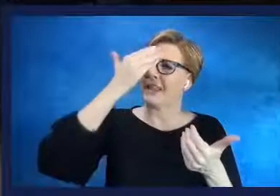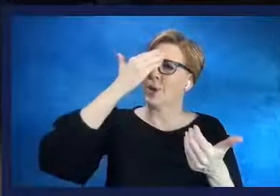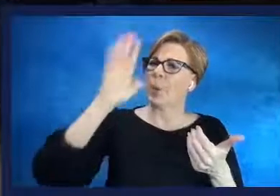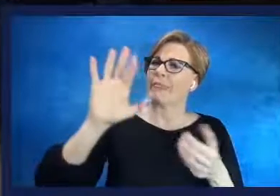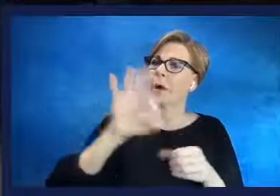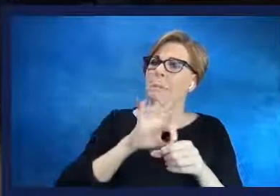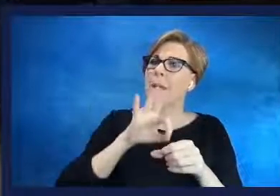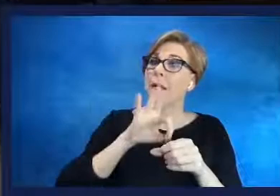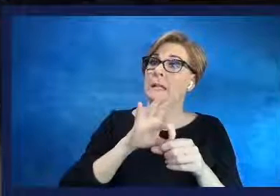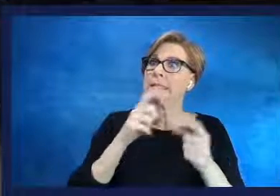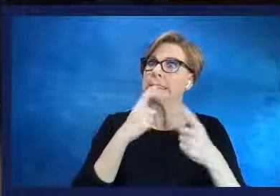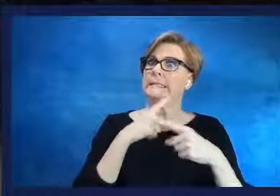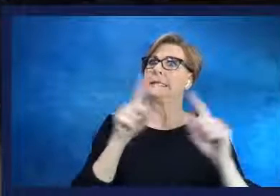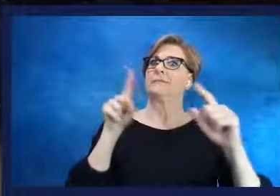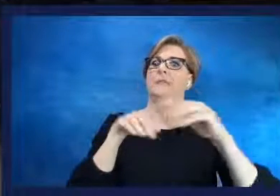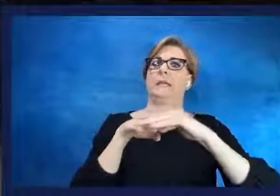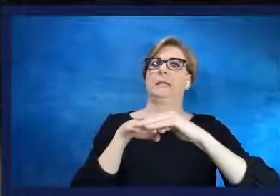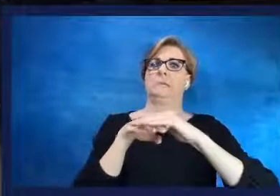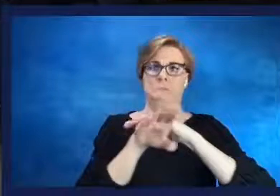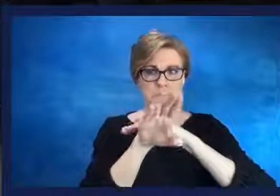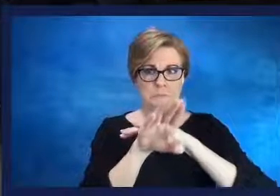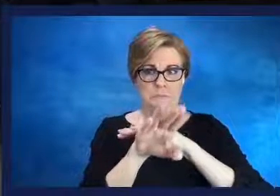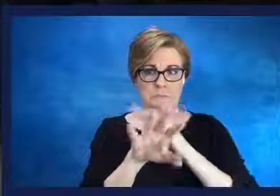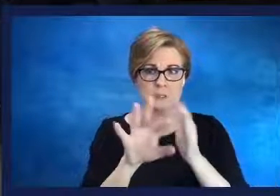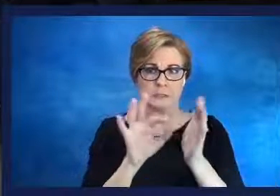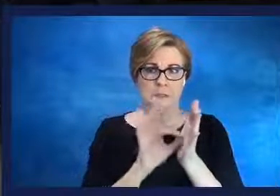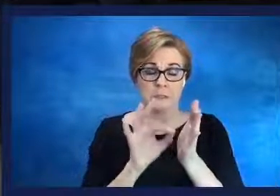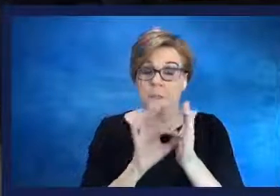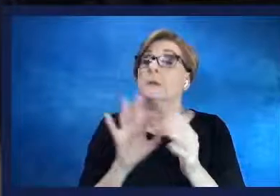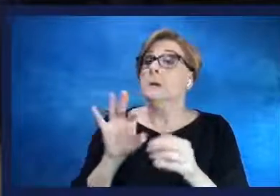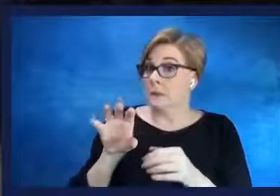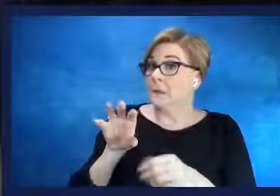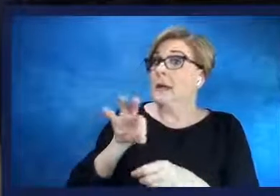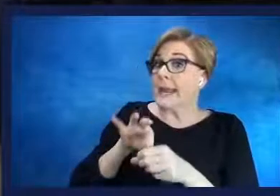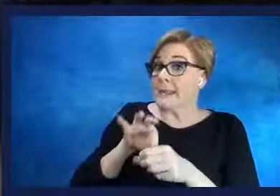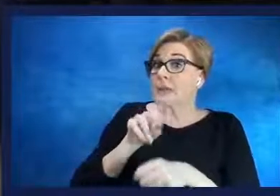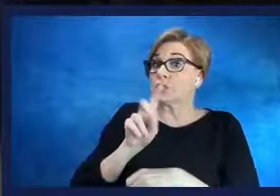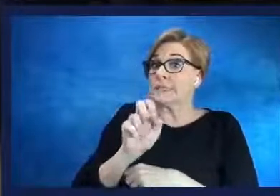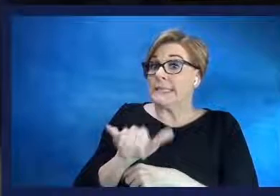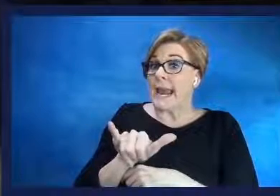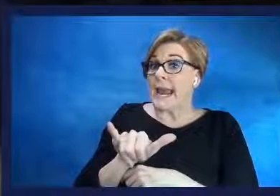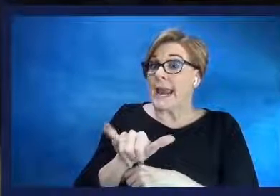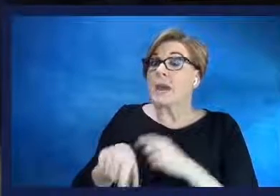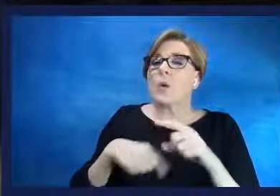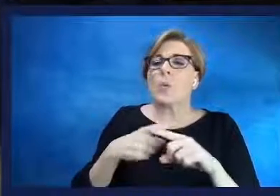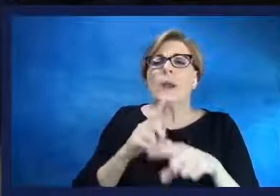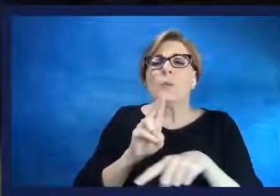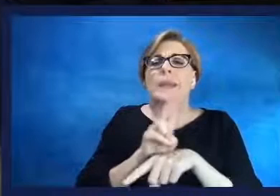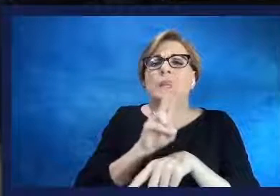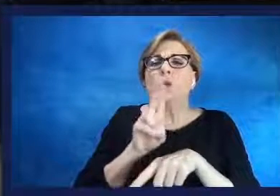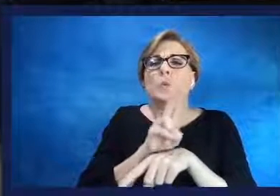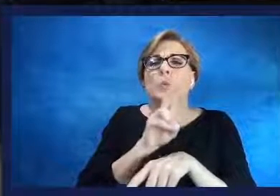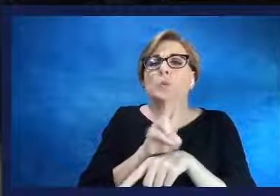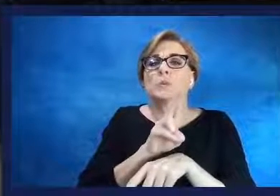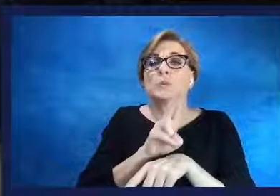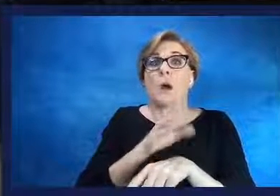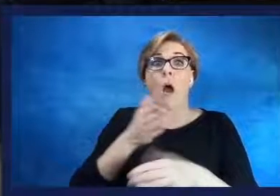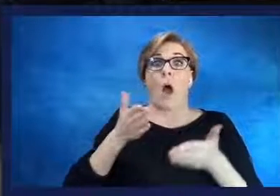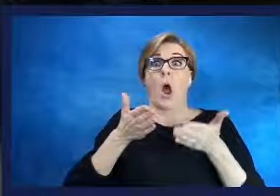inserted into the precinct tabulator? Yes, so on election day, when we are using that on-site precinct-based